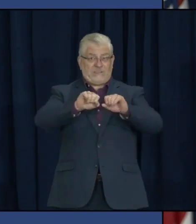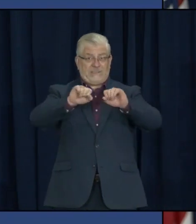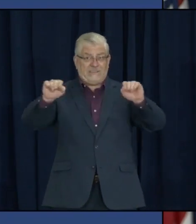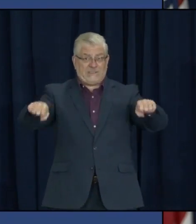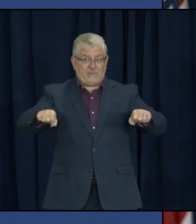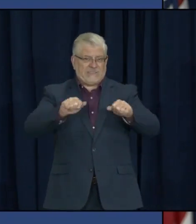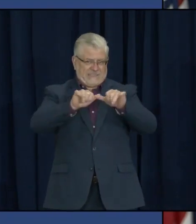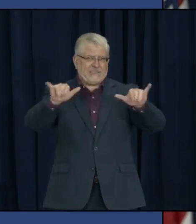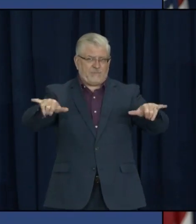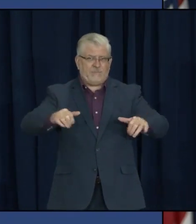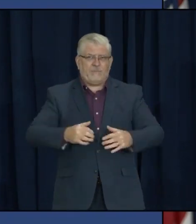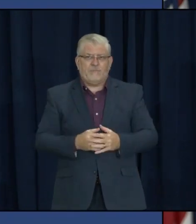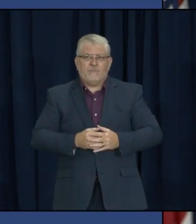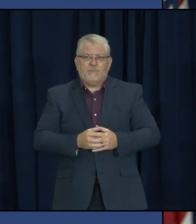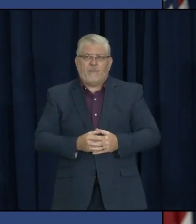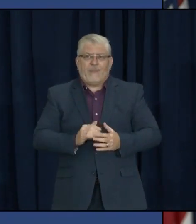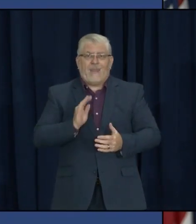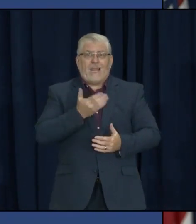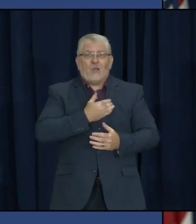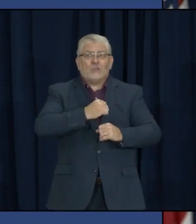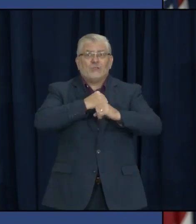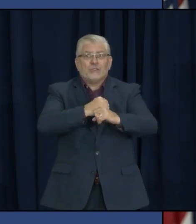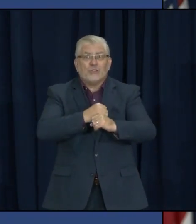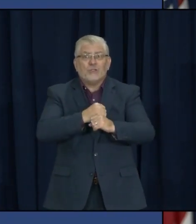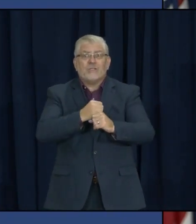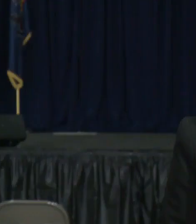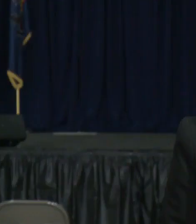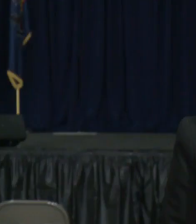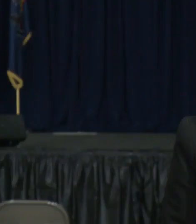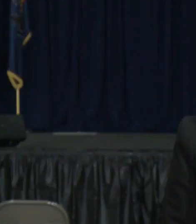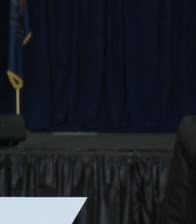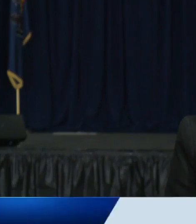are constantly followed by every county in the state.